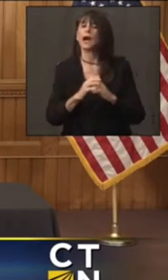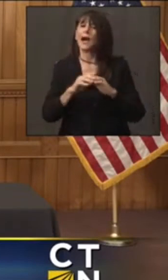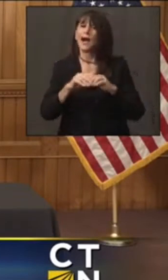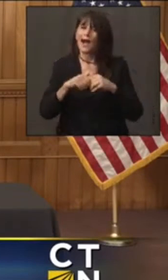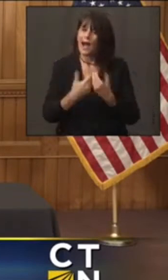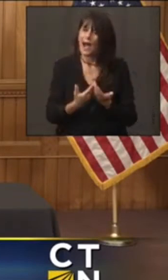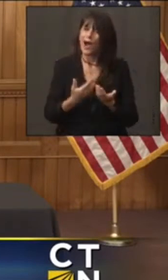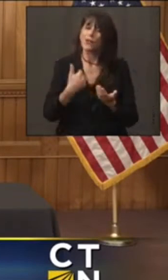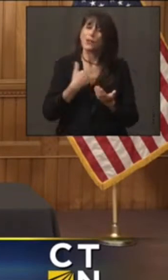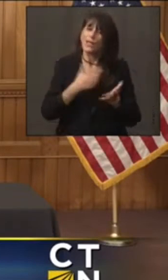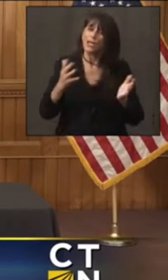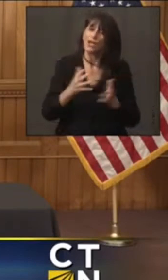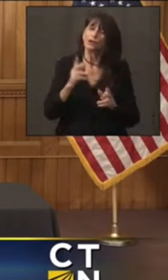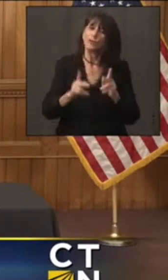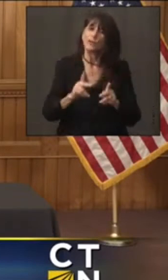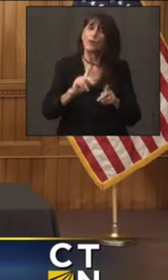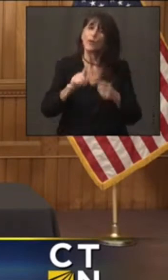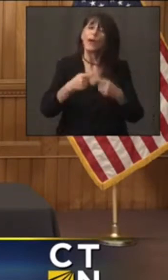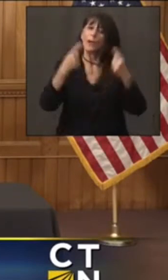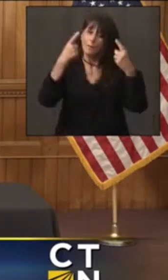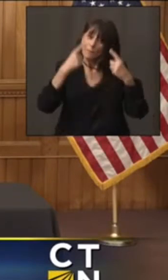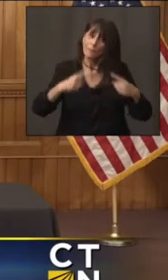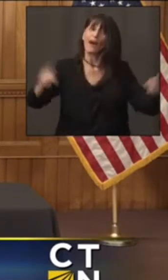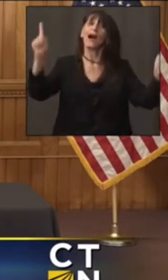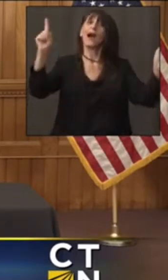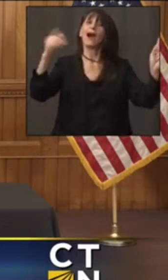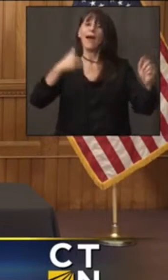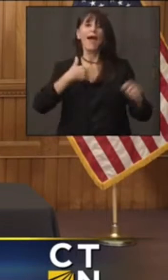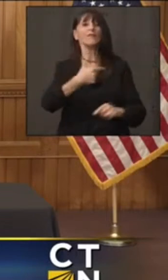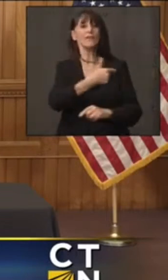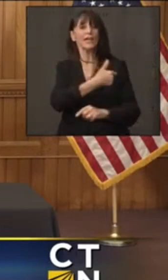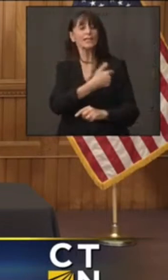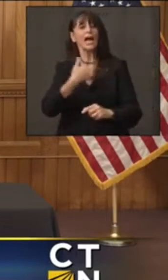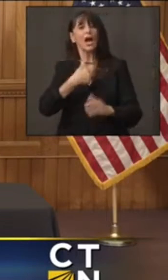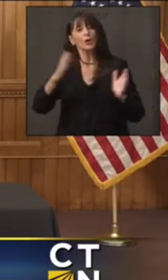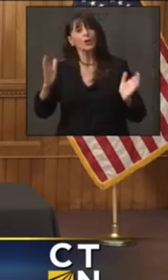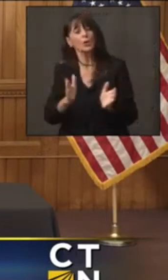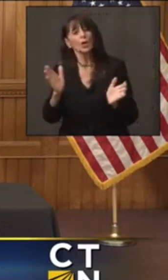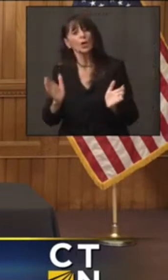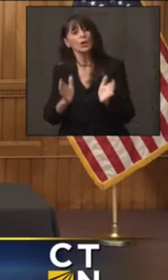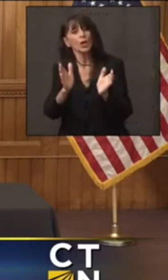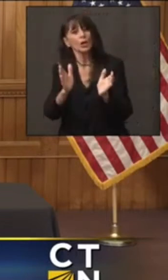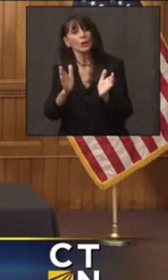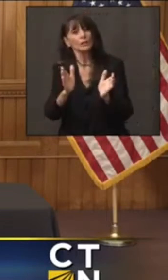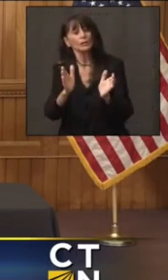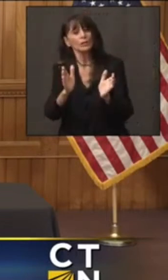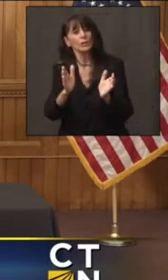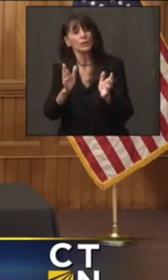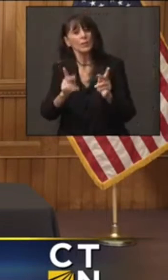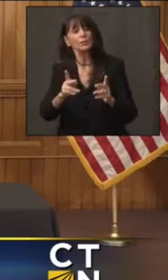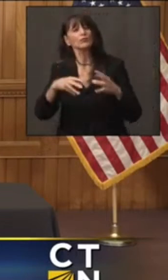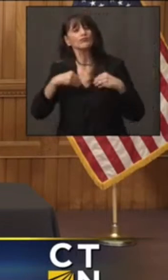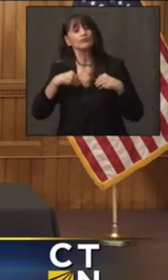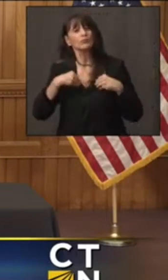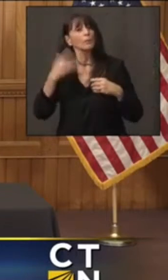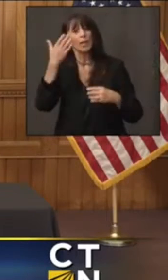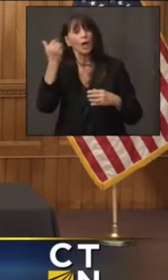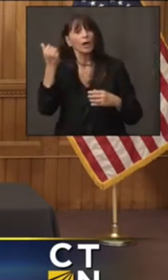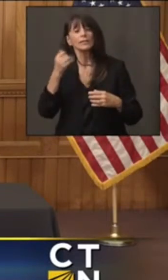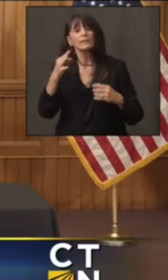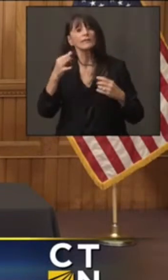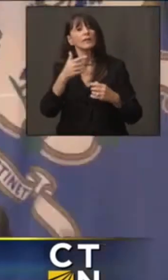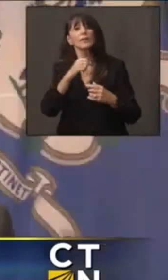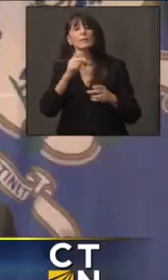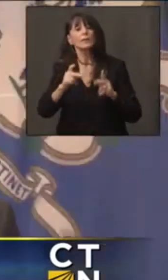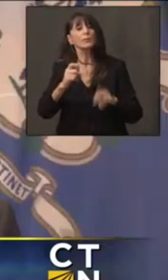to participate when a vaccine is available? Because no vaccine is effective unless people participate. I'm